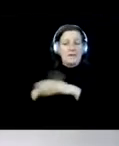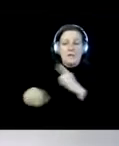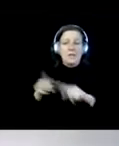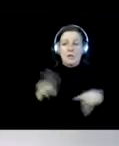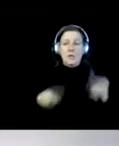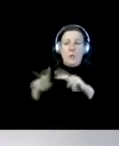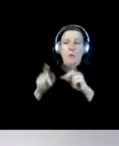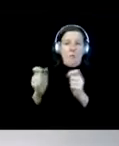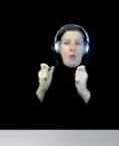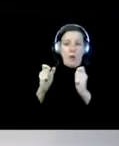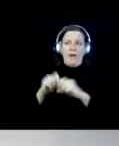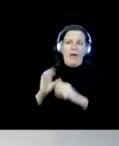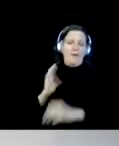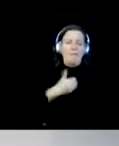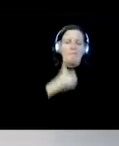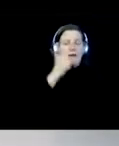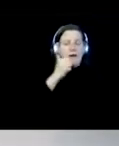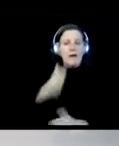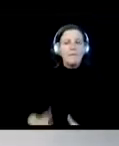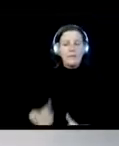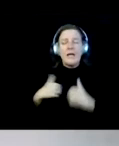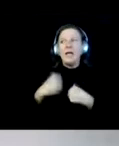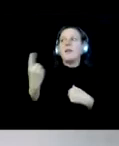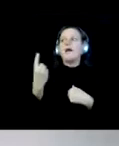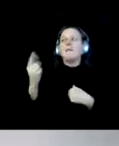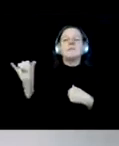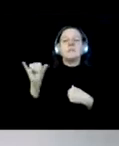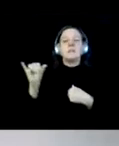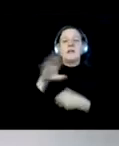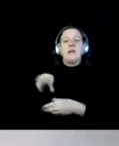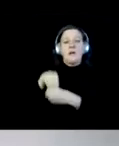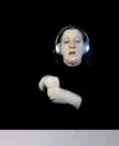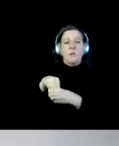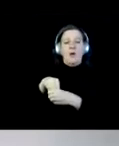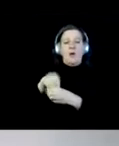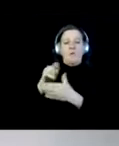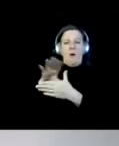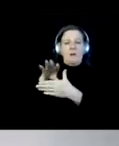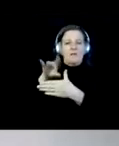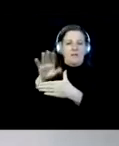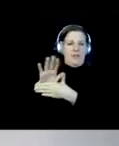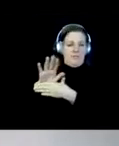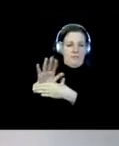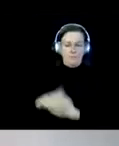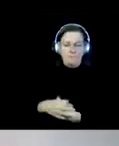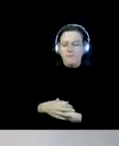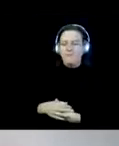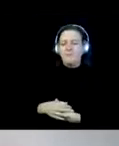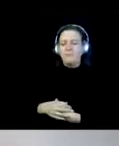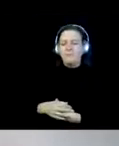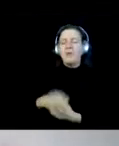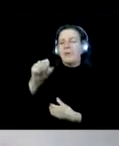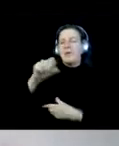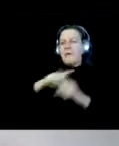everyday lives, which was also something that's part of the content of the film. and yeah, but then especially the